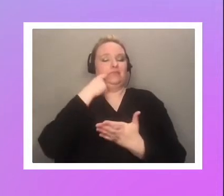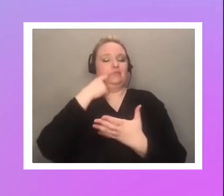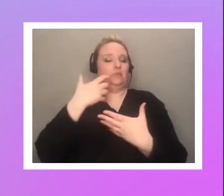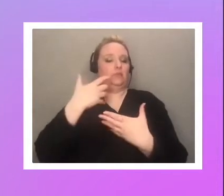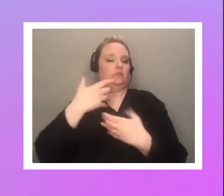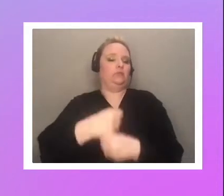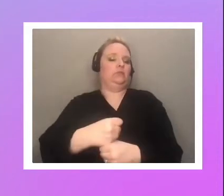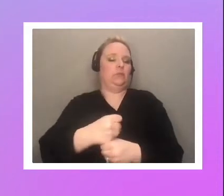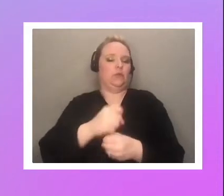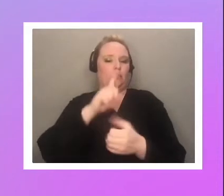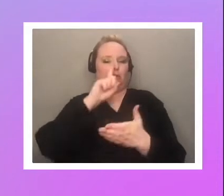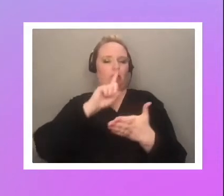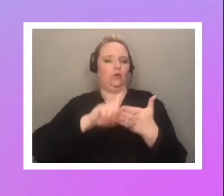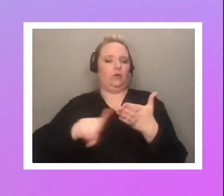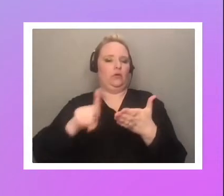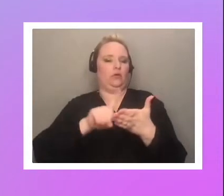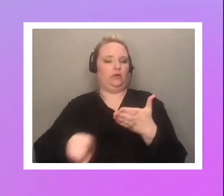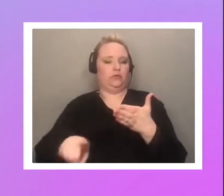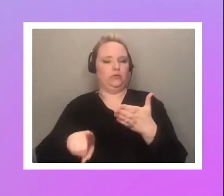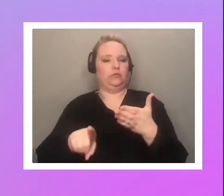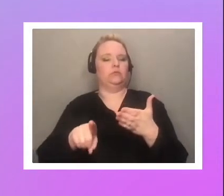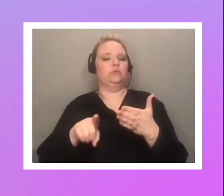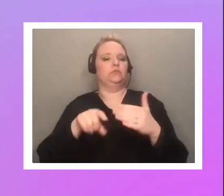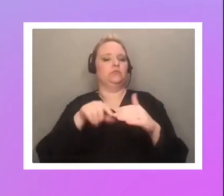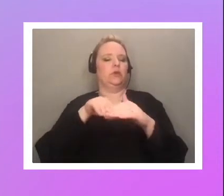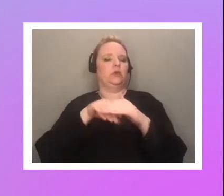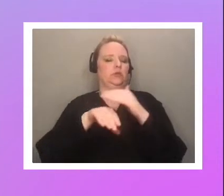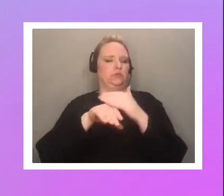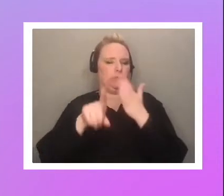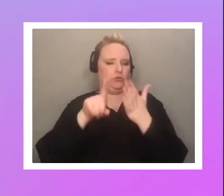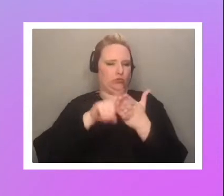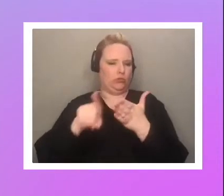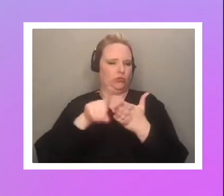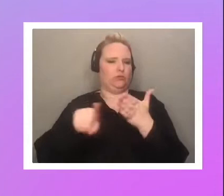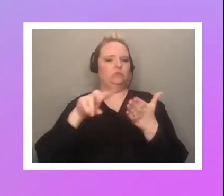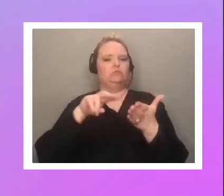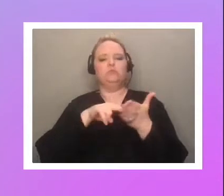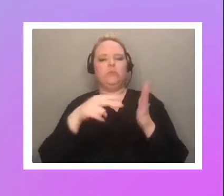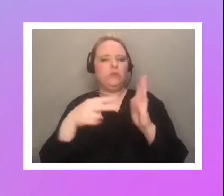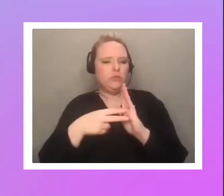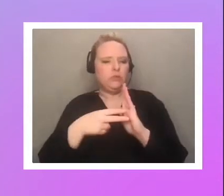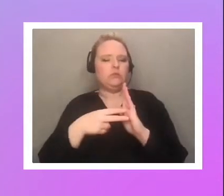that all was to sum up what an accessibility audit is and what you might